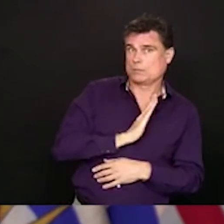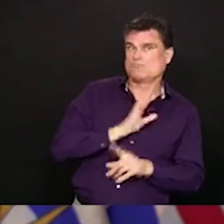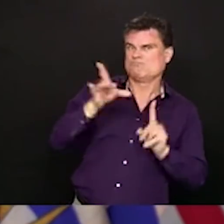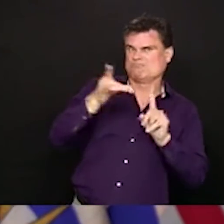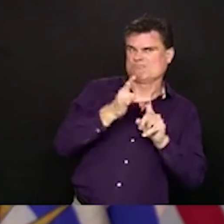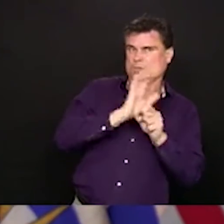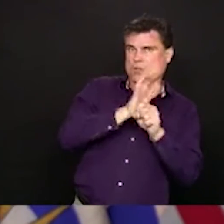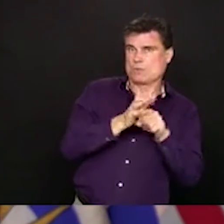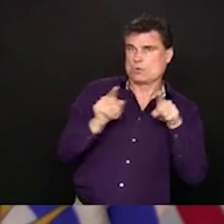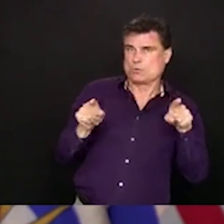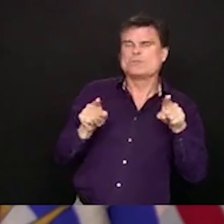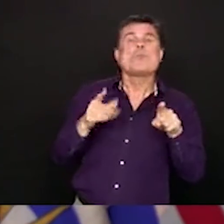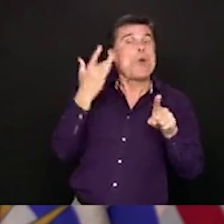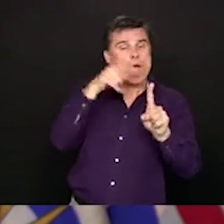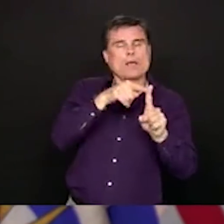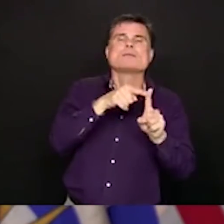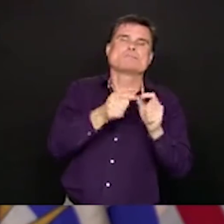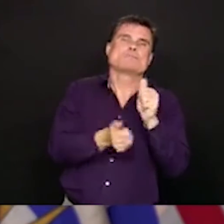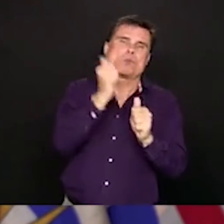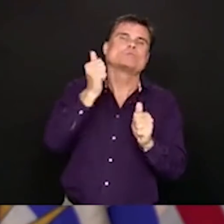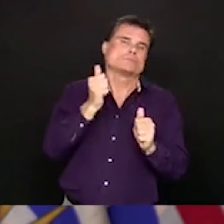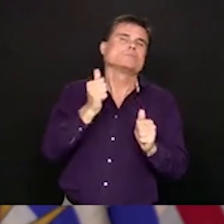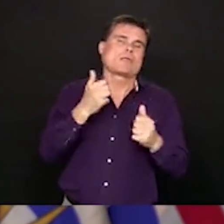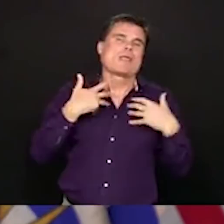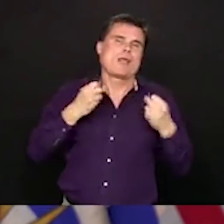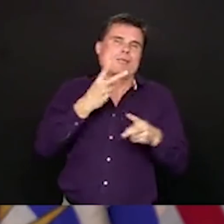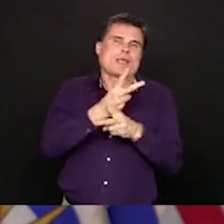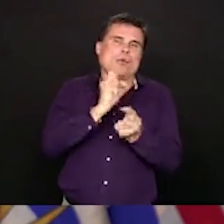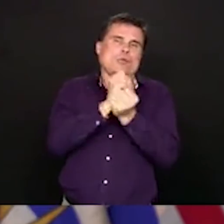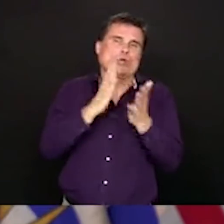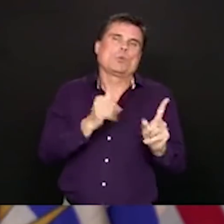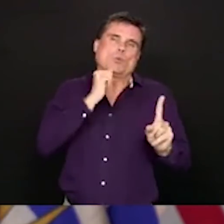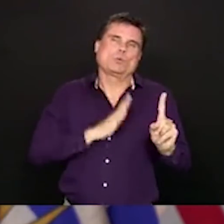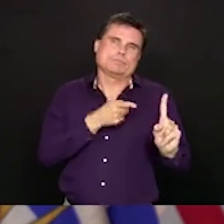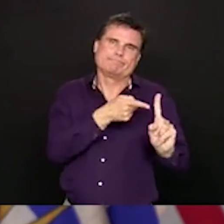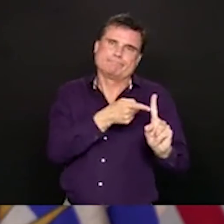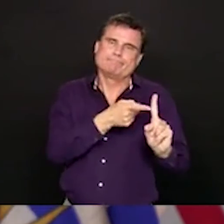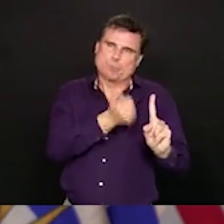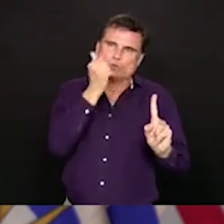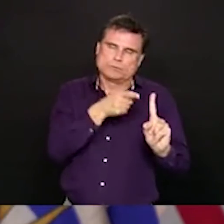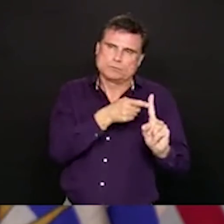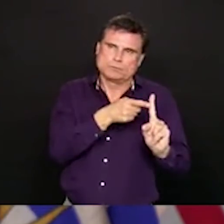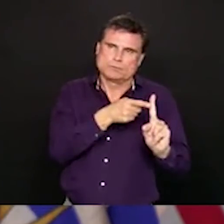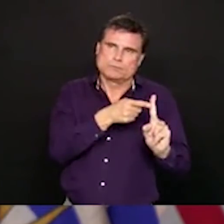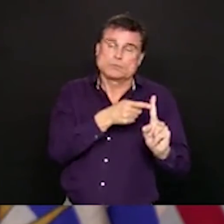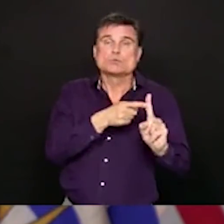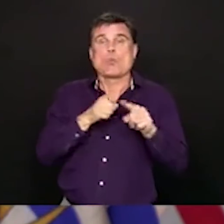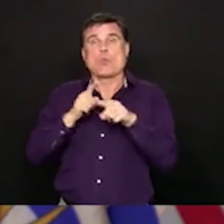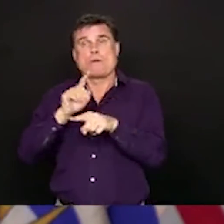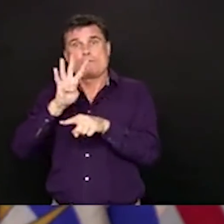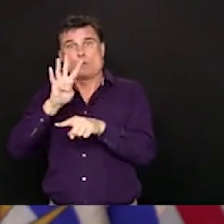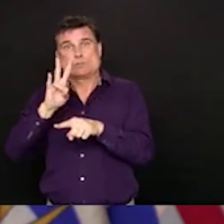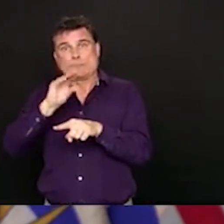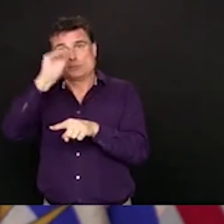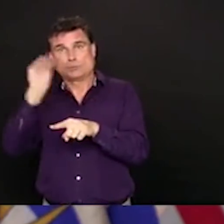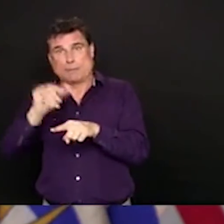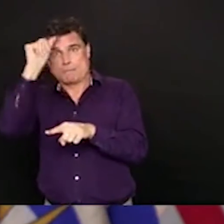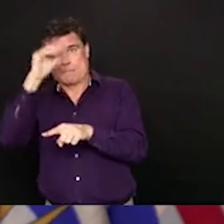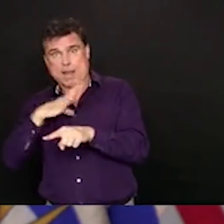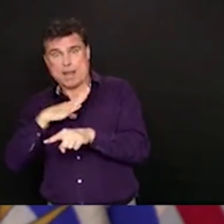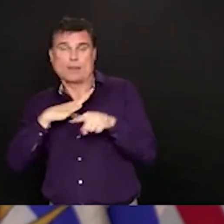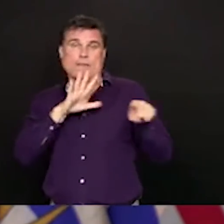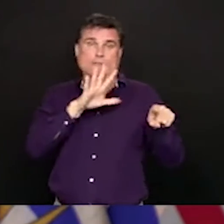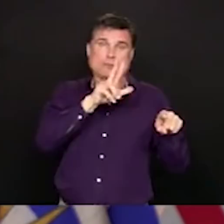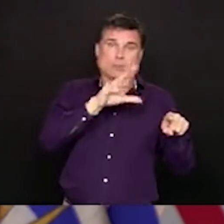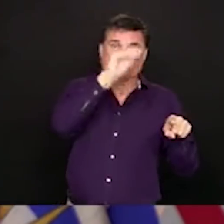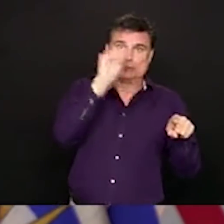have about a third of 40% of people have an underlying illness like cardiac